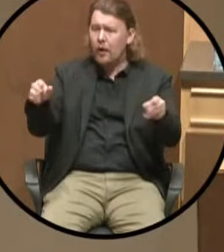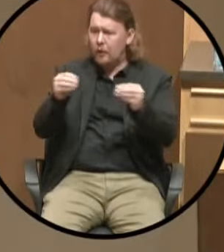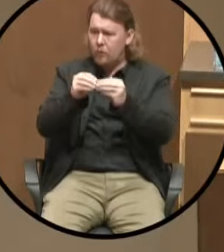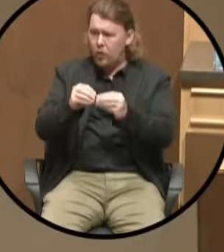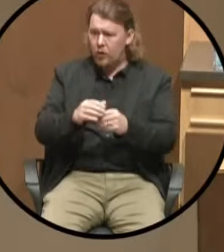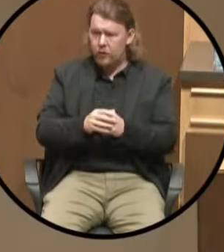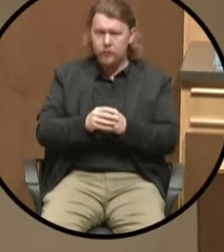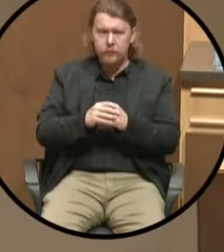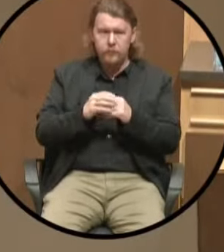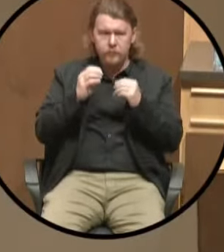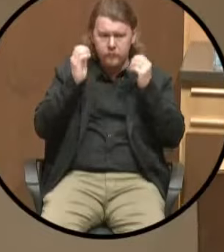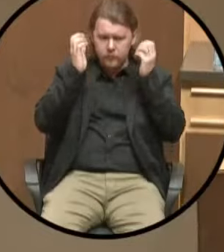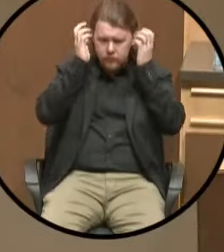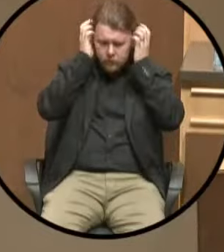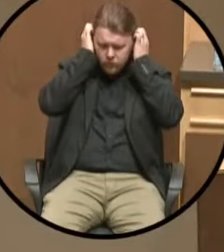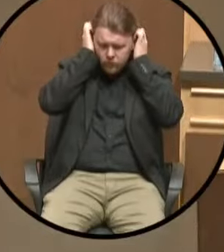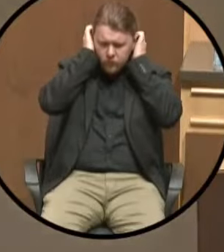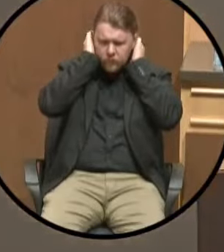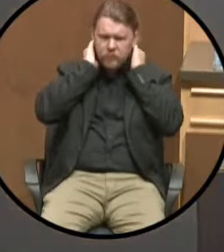that. Right. So,